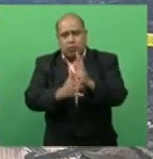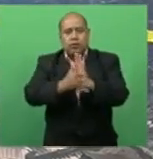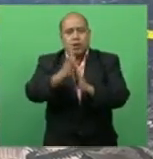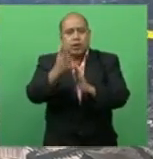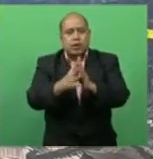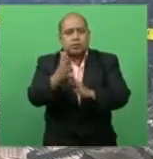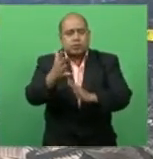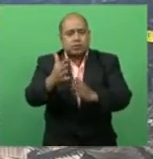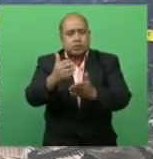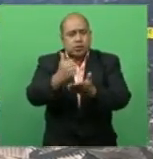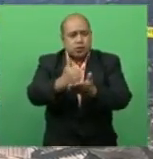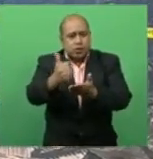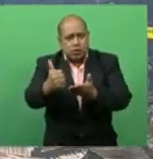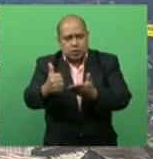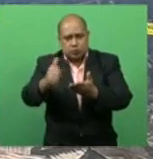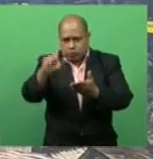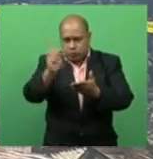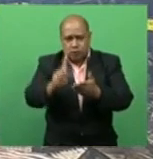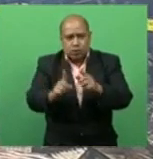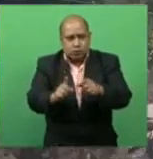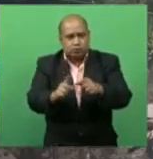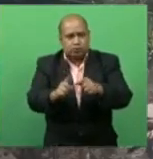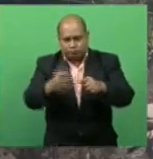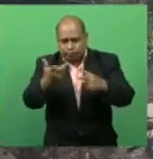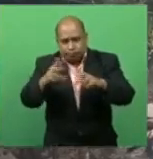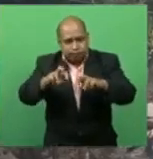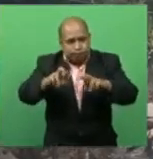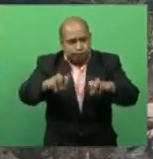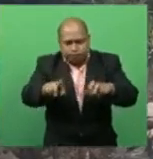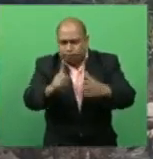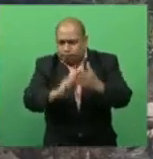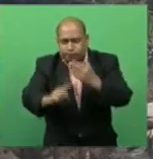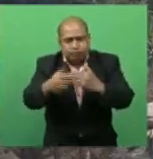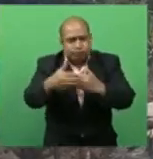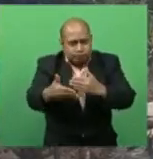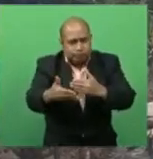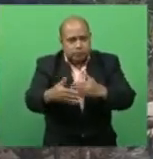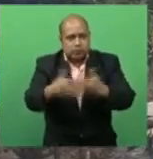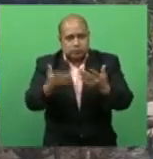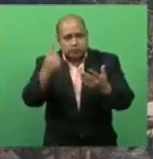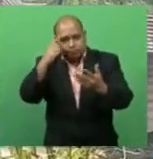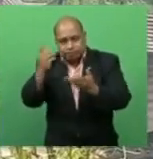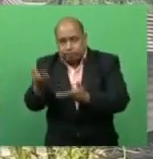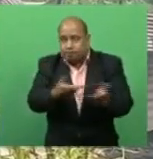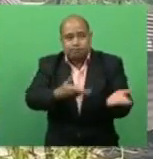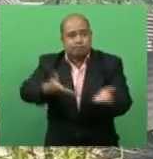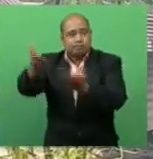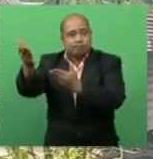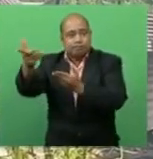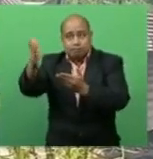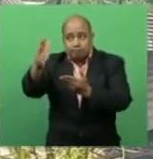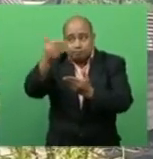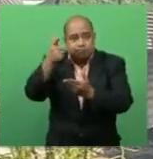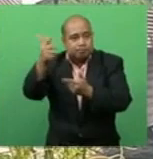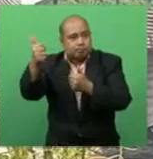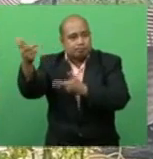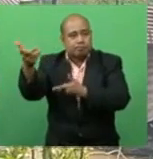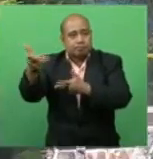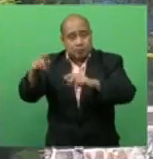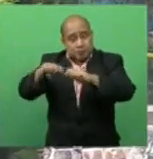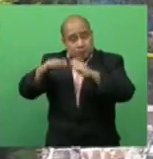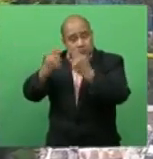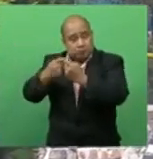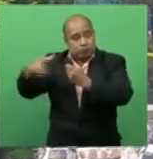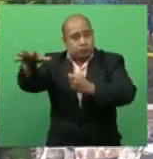Limited, which inspected the scene. The finding has been submitted to the police investigating team. The Manager Forensics and